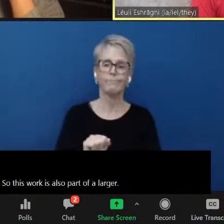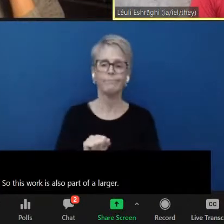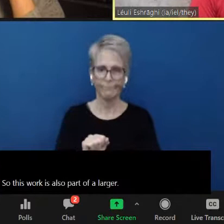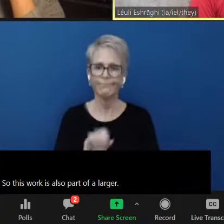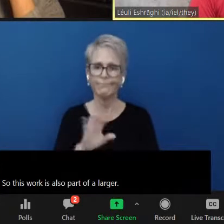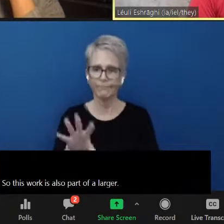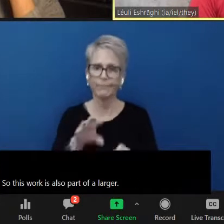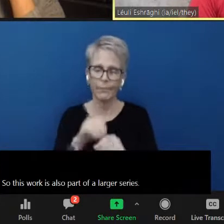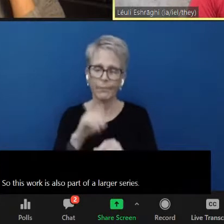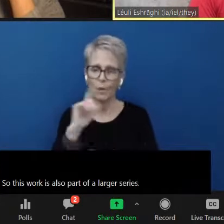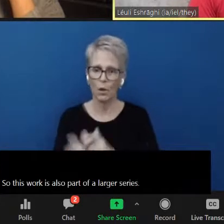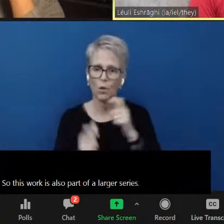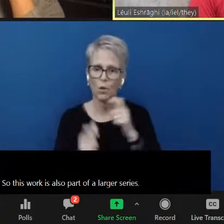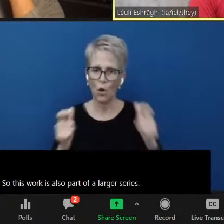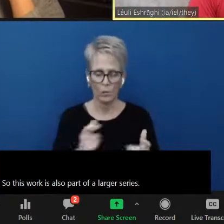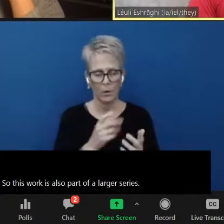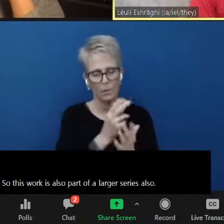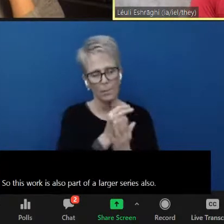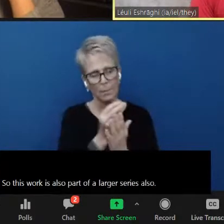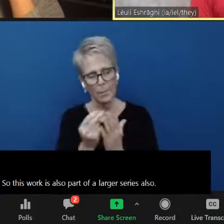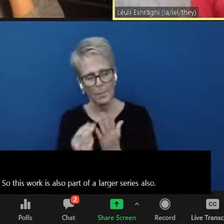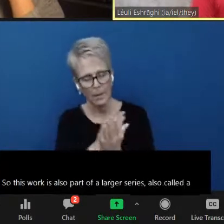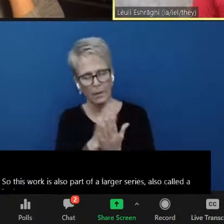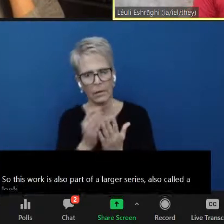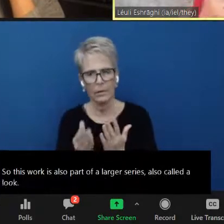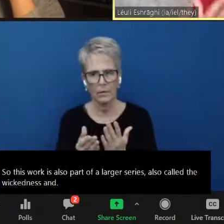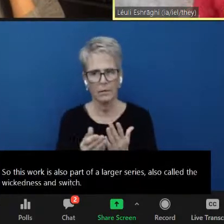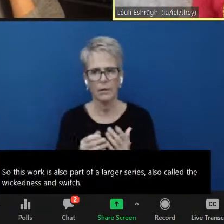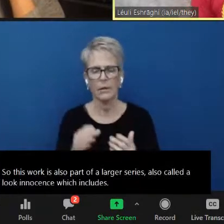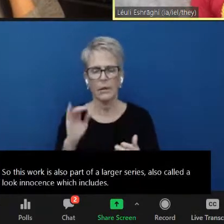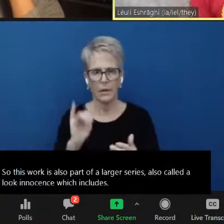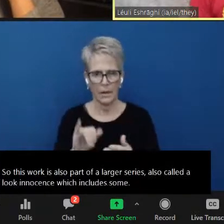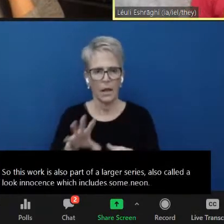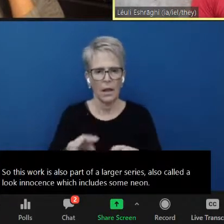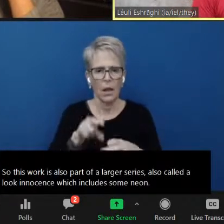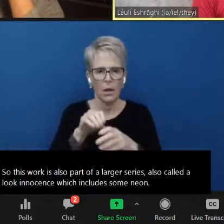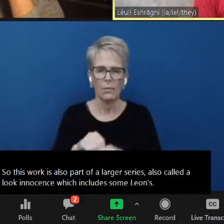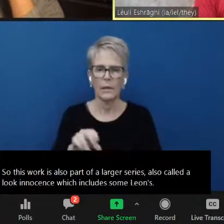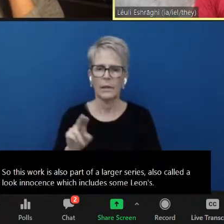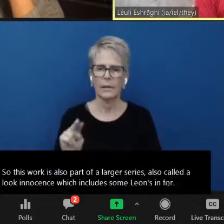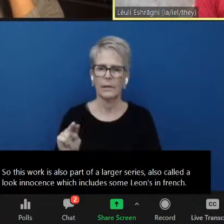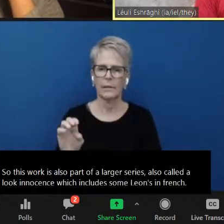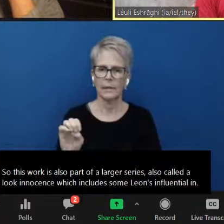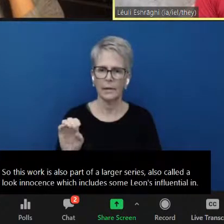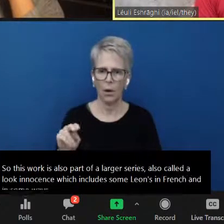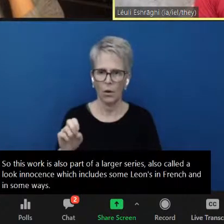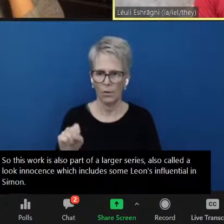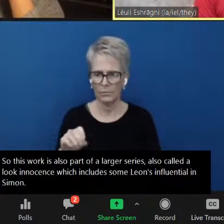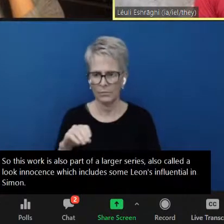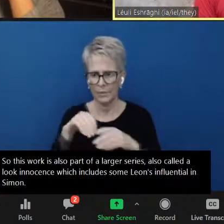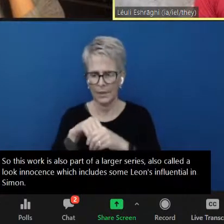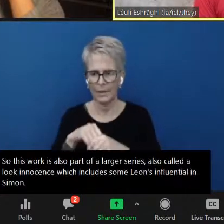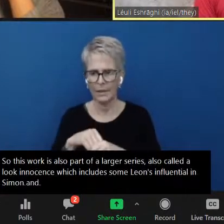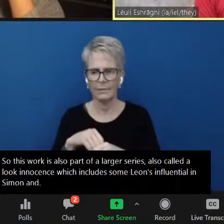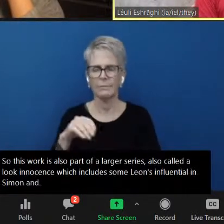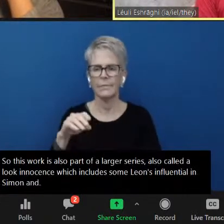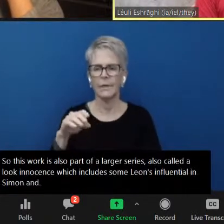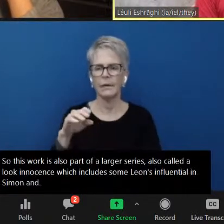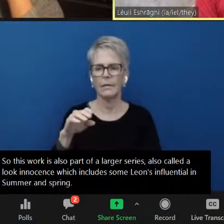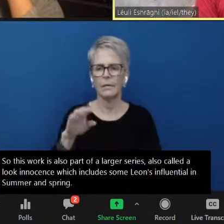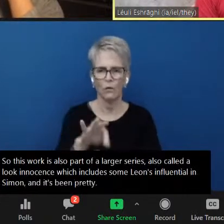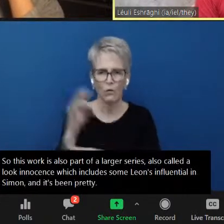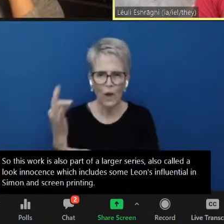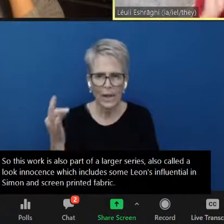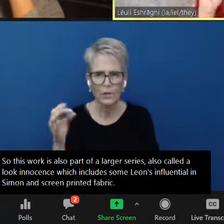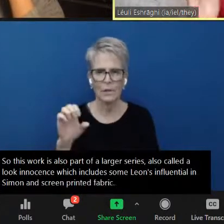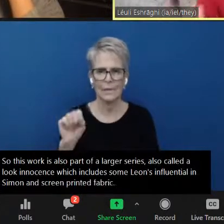larger series, also called the Reconnaissance, which includes some neons in French and in Samoan, and